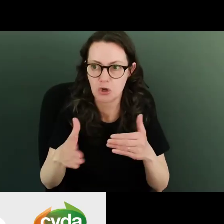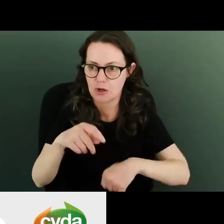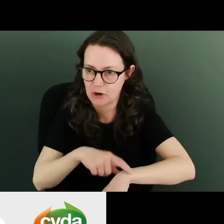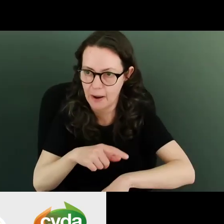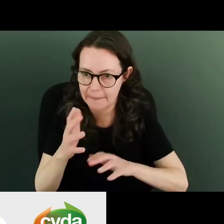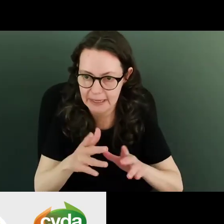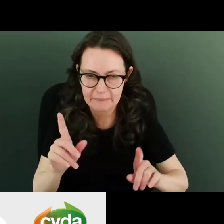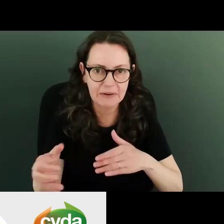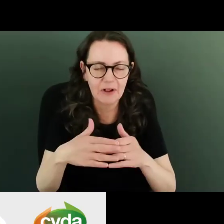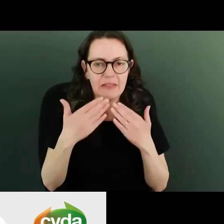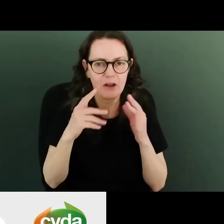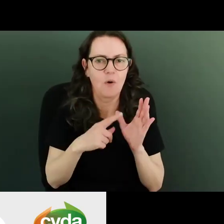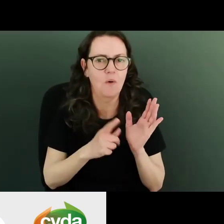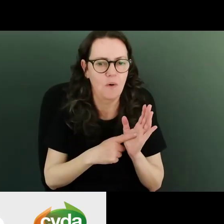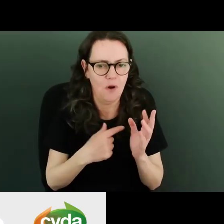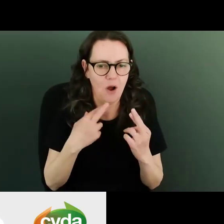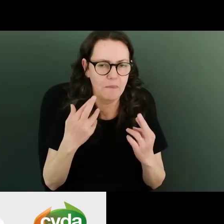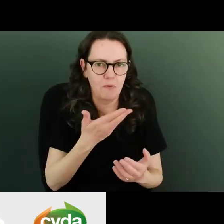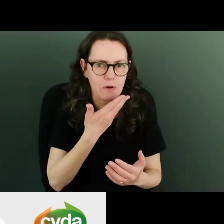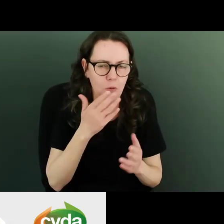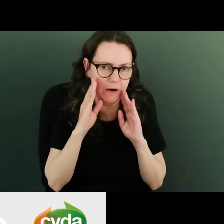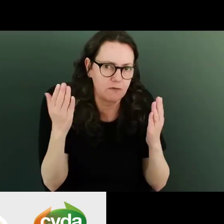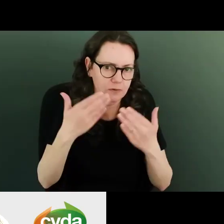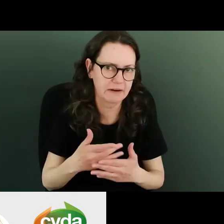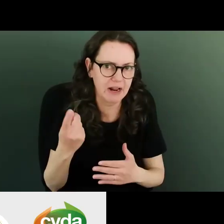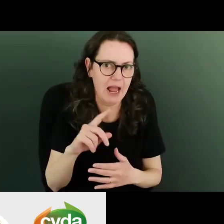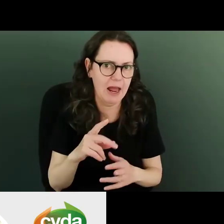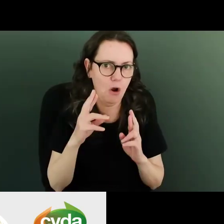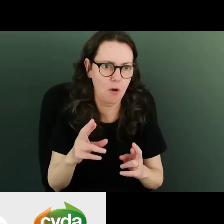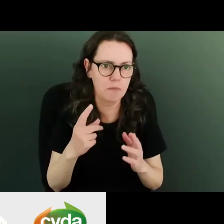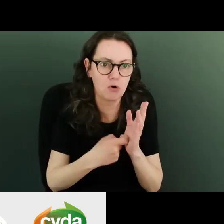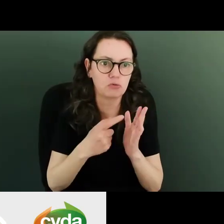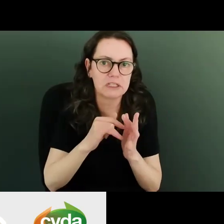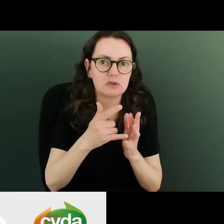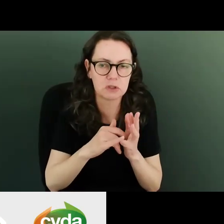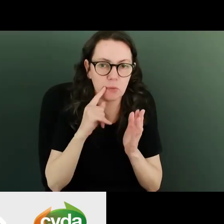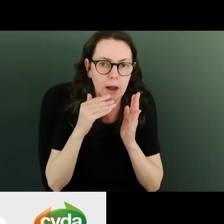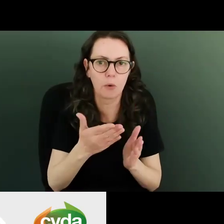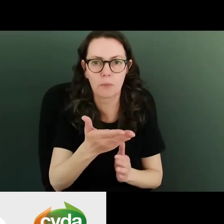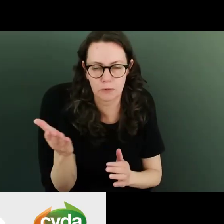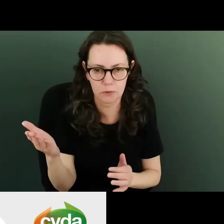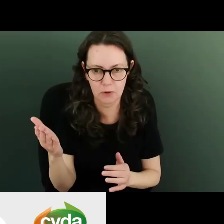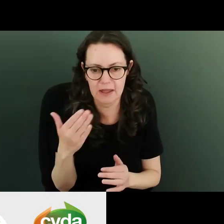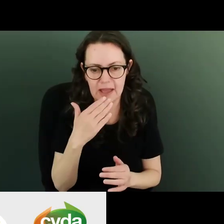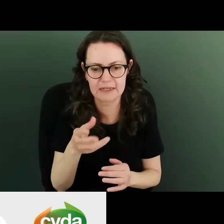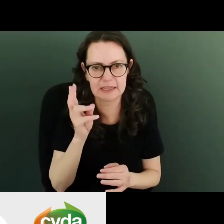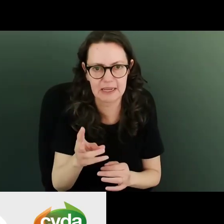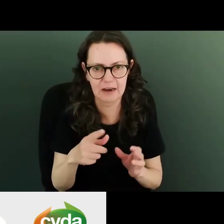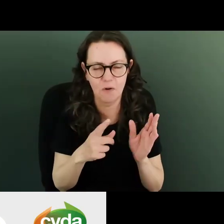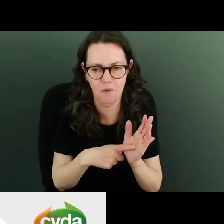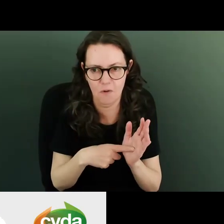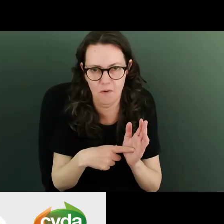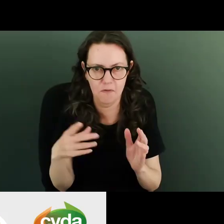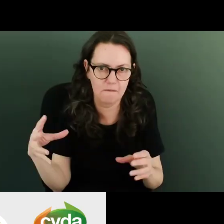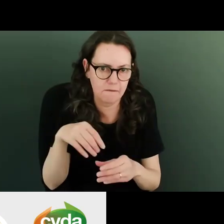We are at time. So thank you, everyone. I hope you have a wonderful evening. And we hope that these resources are helpful. Thank